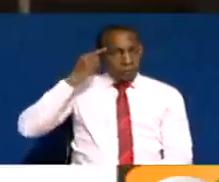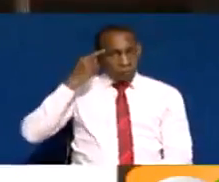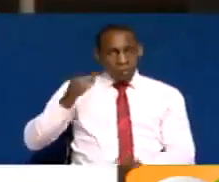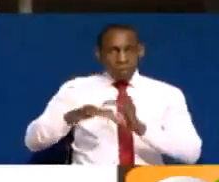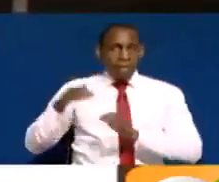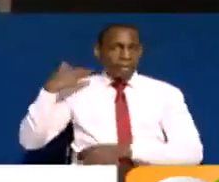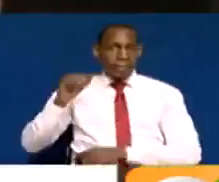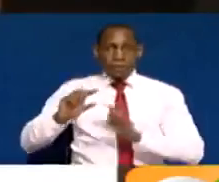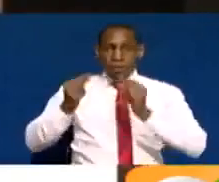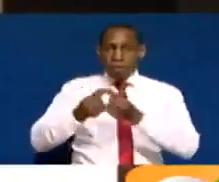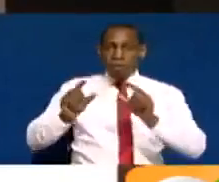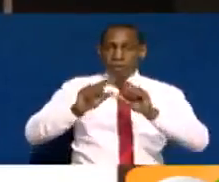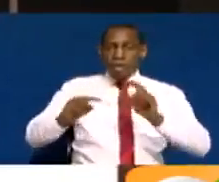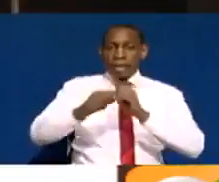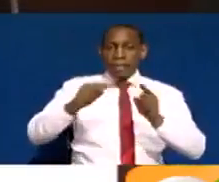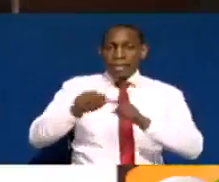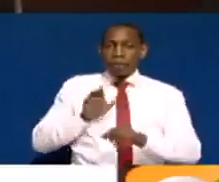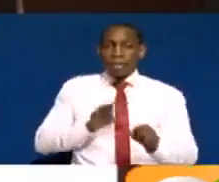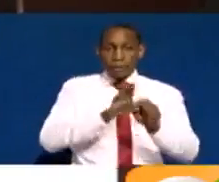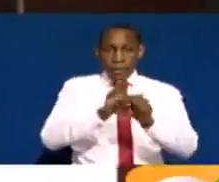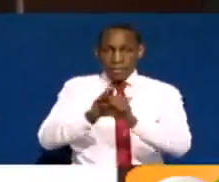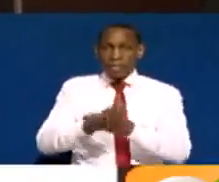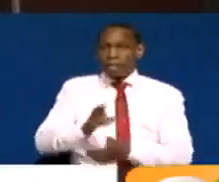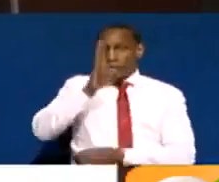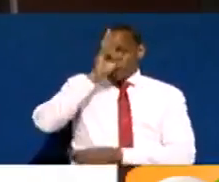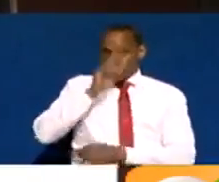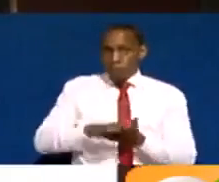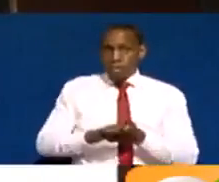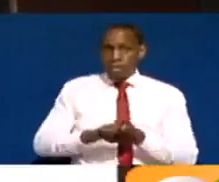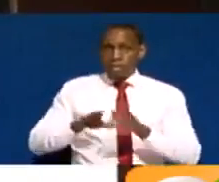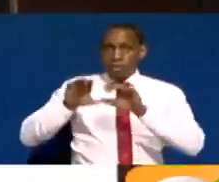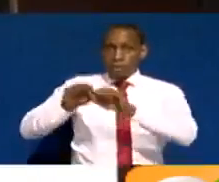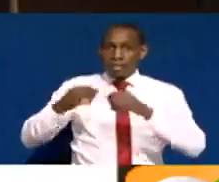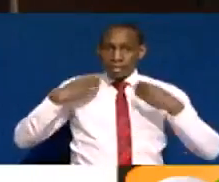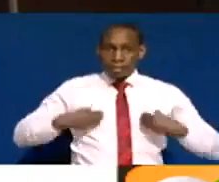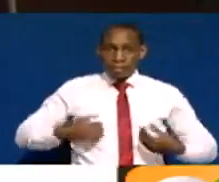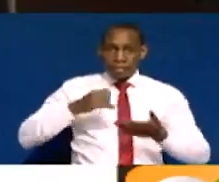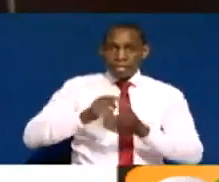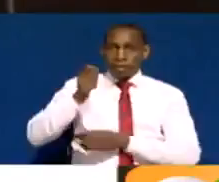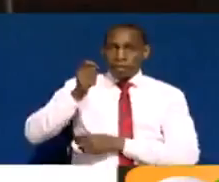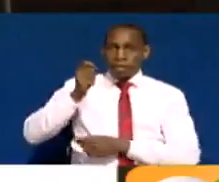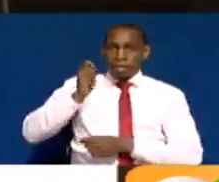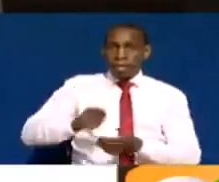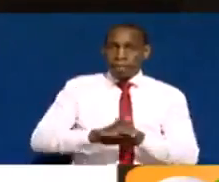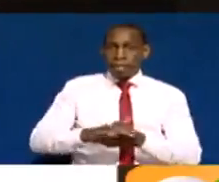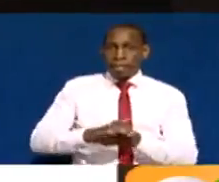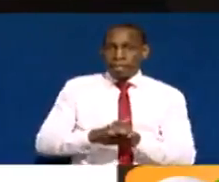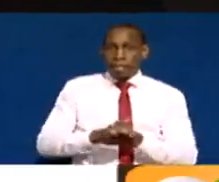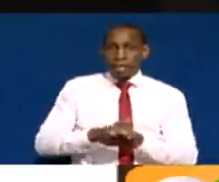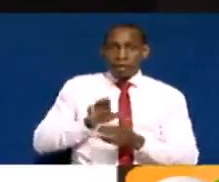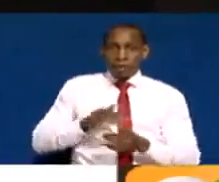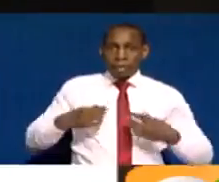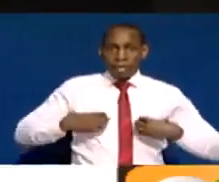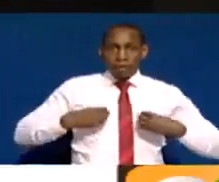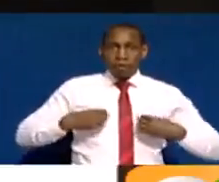cult, is said to have killed more women in similar fashion. Detectives have impounded his backpack containing a hammer, seven women undergarments, and